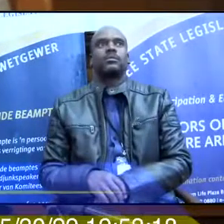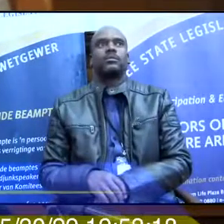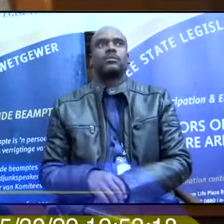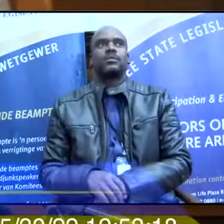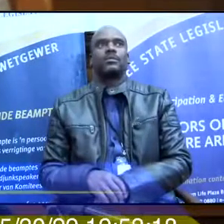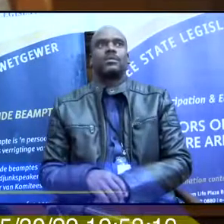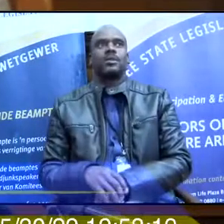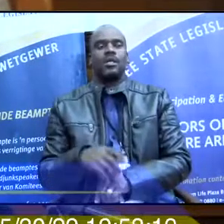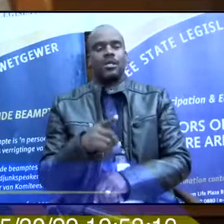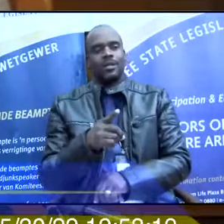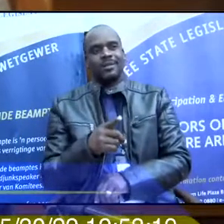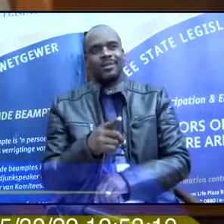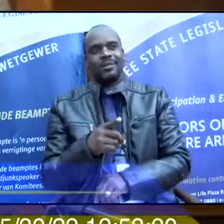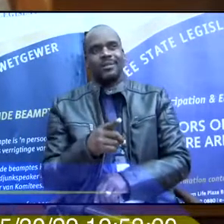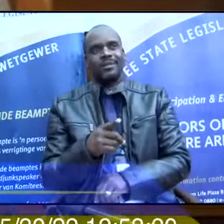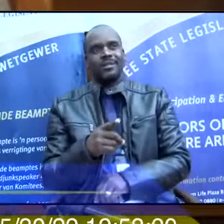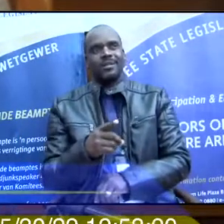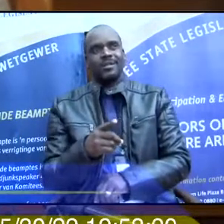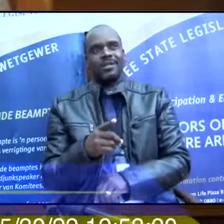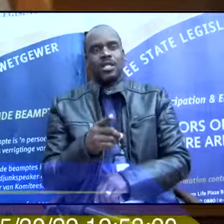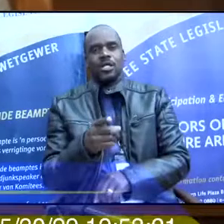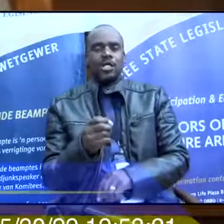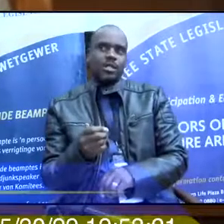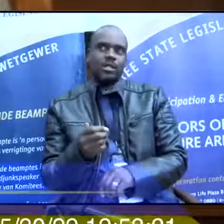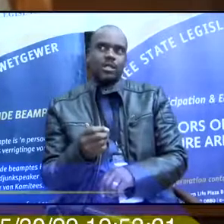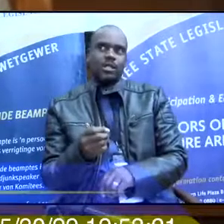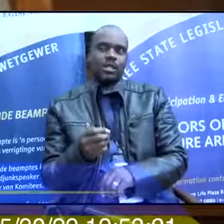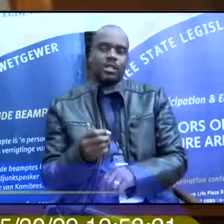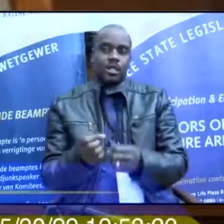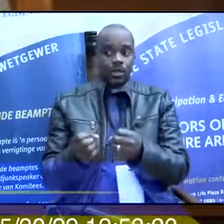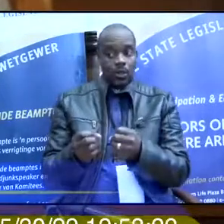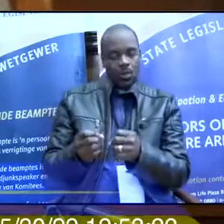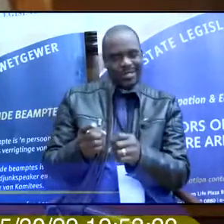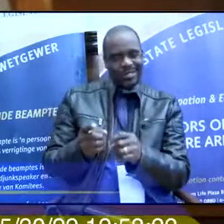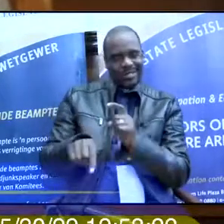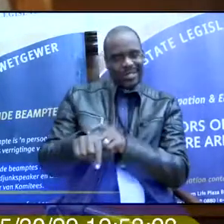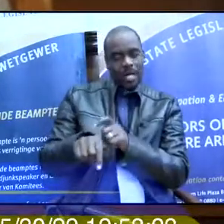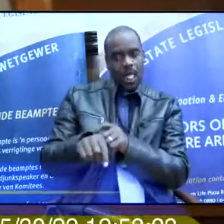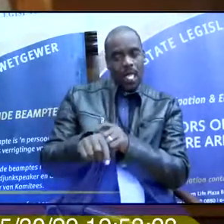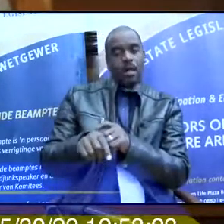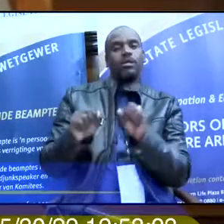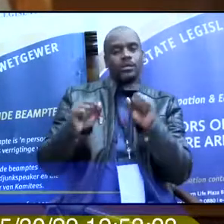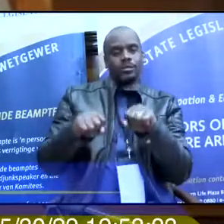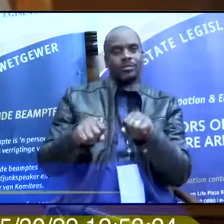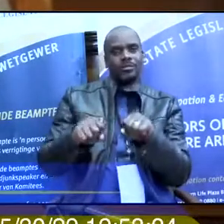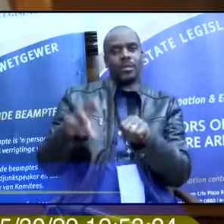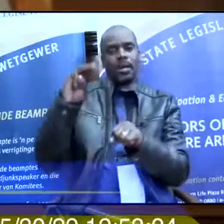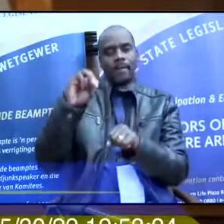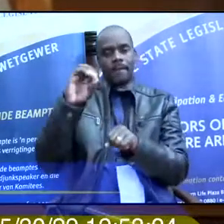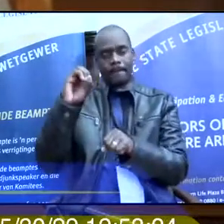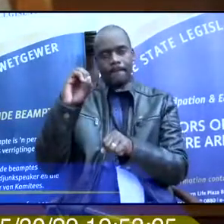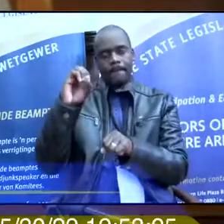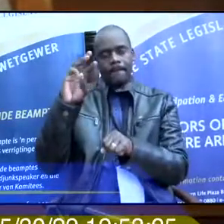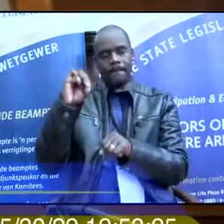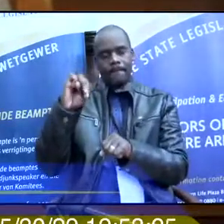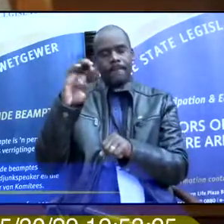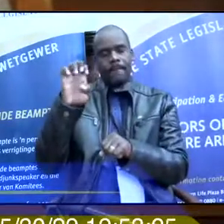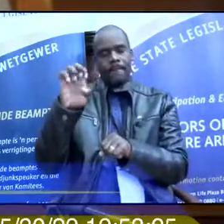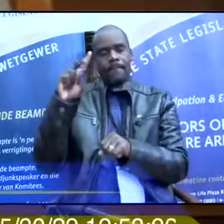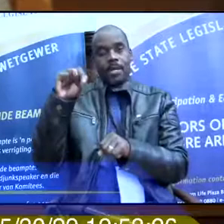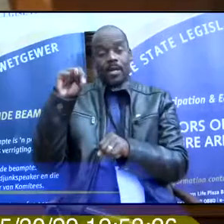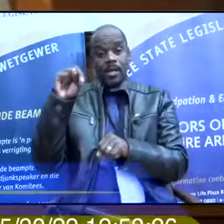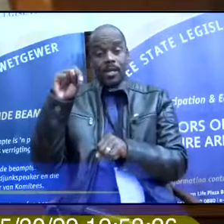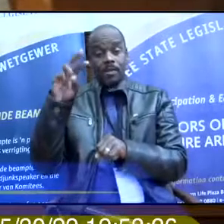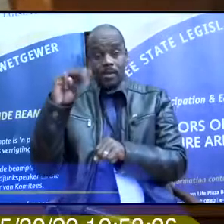you'll receive a memo on the day of payment of salaries that your salary will be delayed and